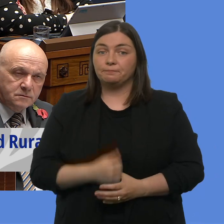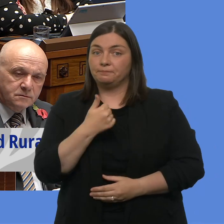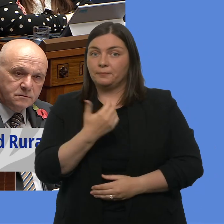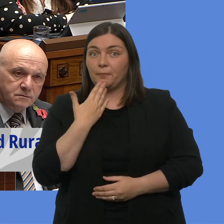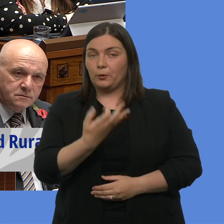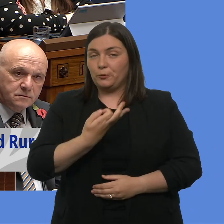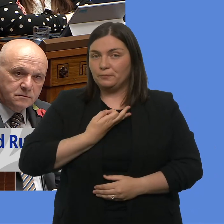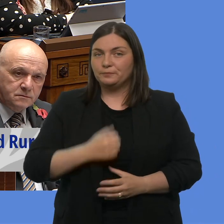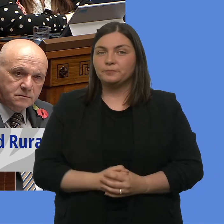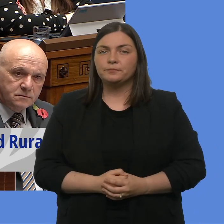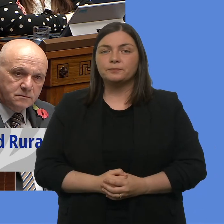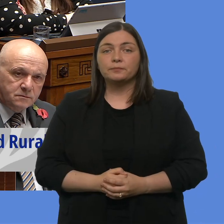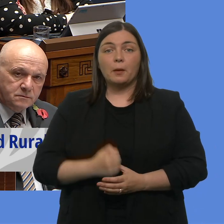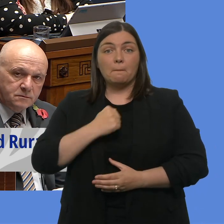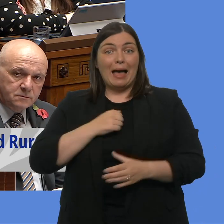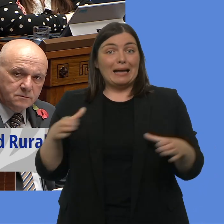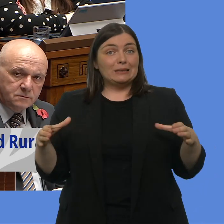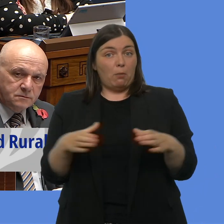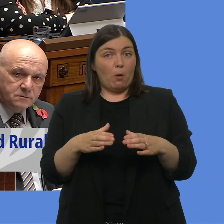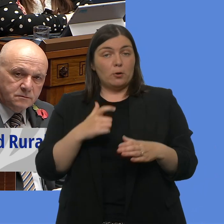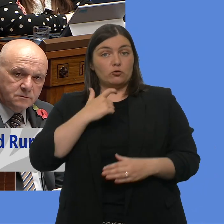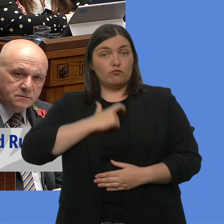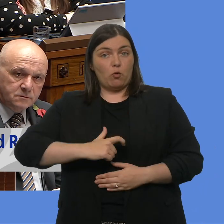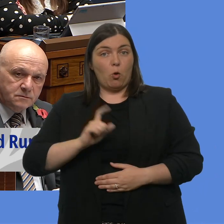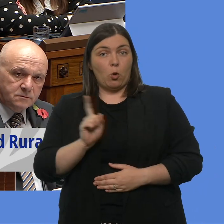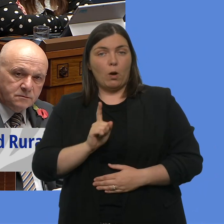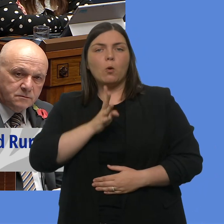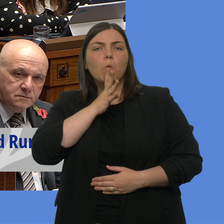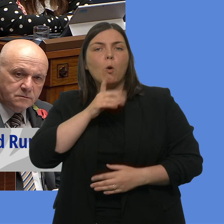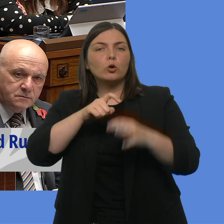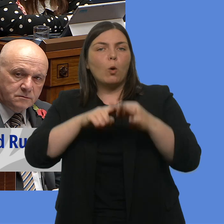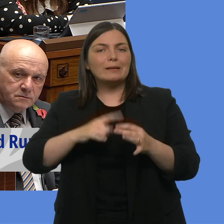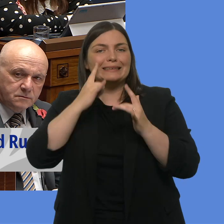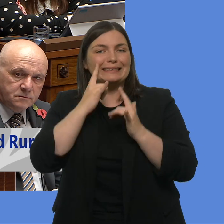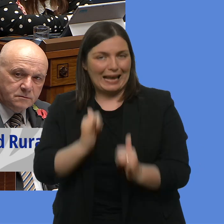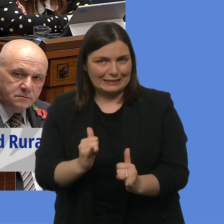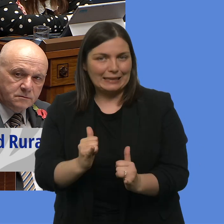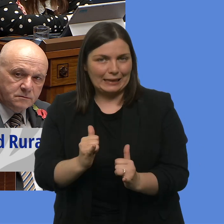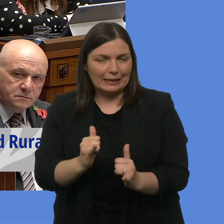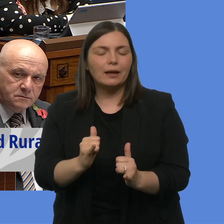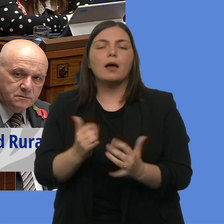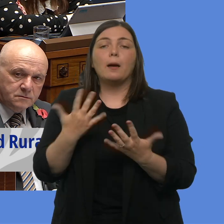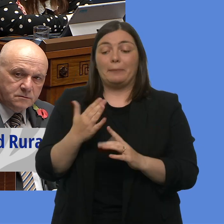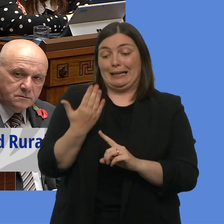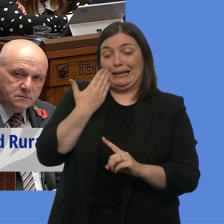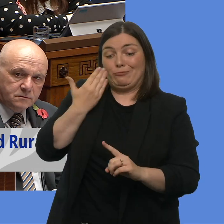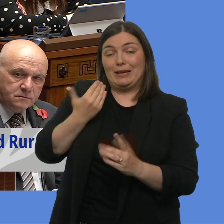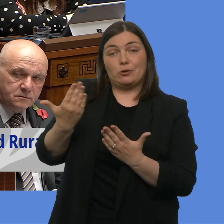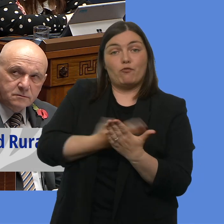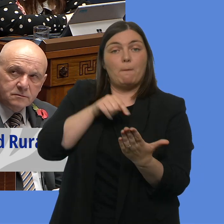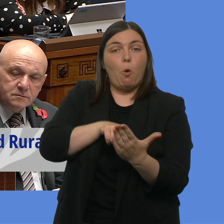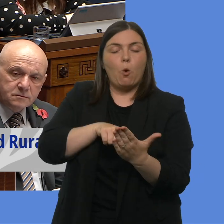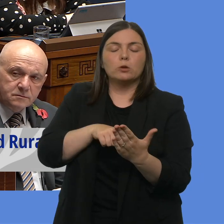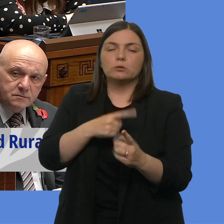the water quality testing. You just referenced that in terms of bathing water quality, and the recent report was outlined in relation to that. In